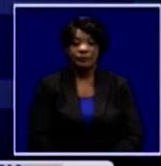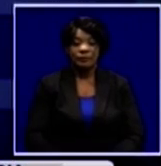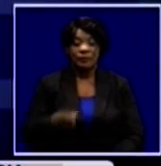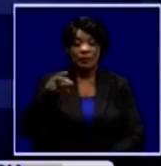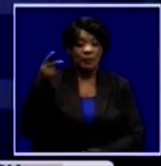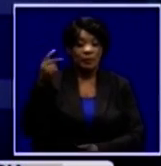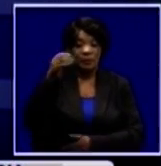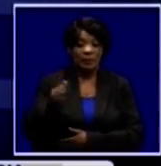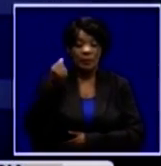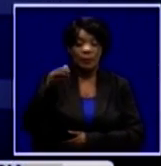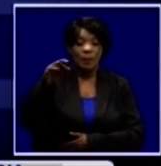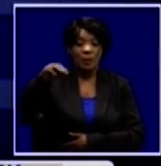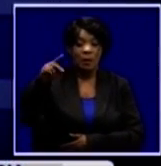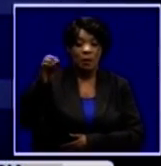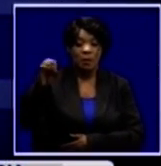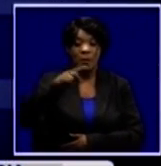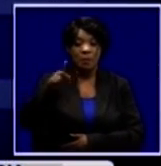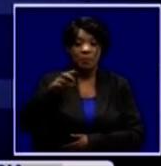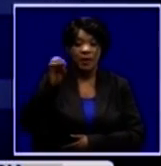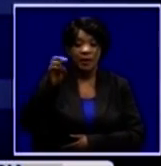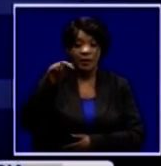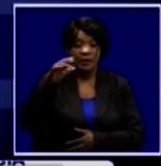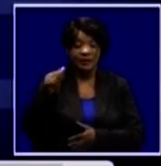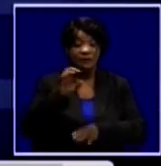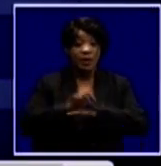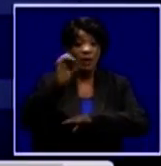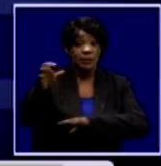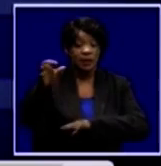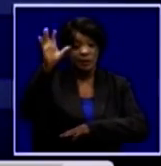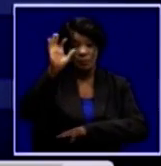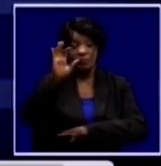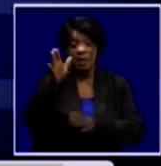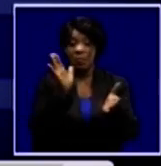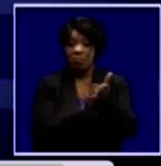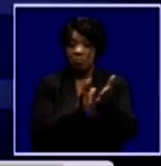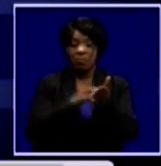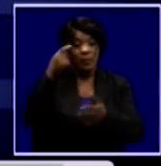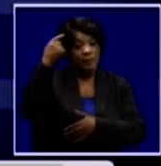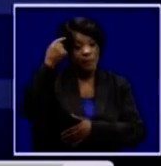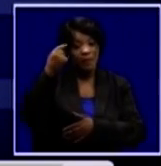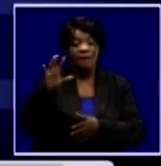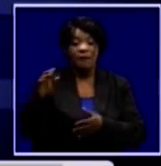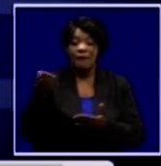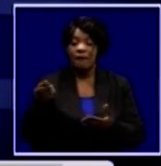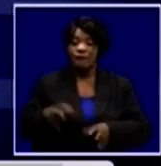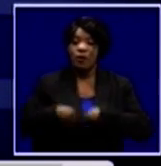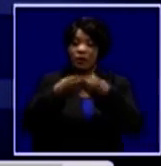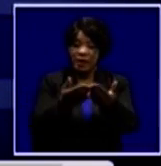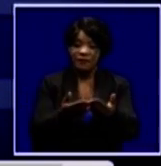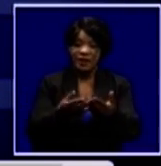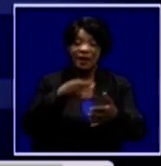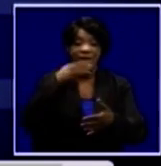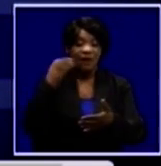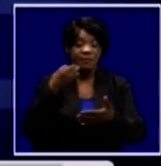Paramount Chief Pezeni of the Ngoni people of Eastern Province has praised government for the early distribution of inputs to